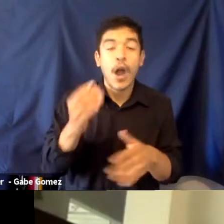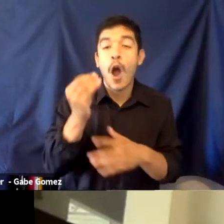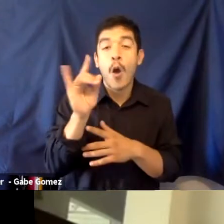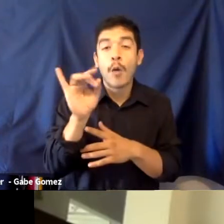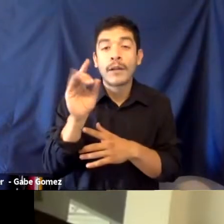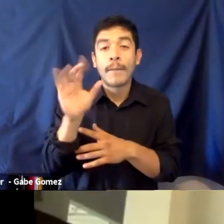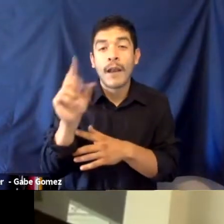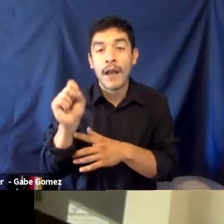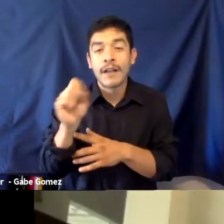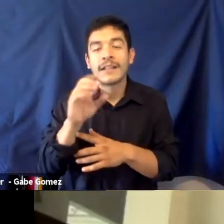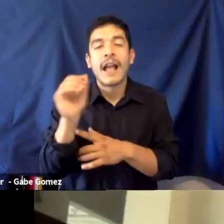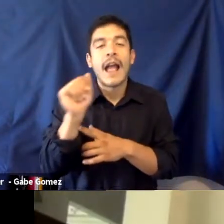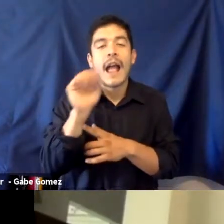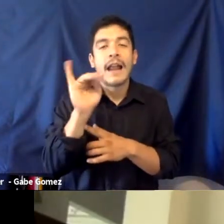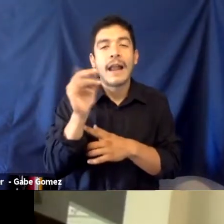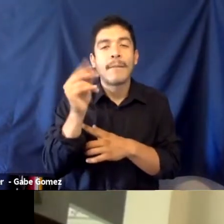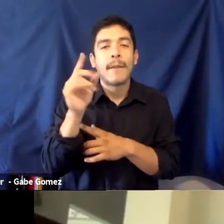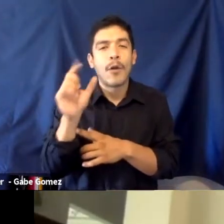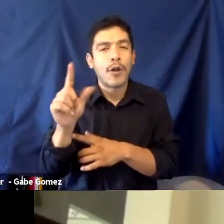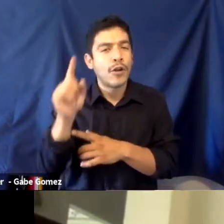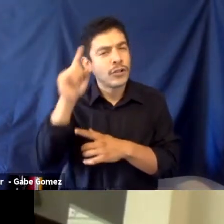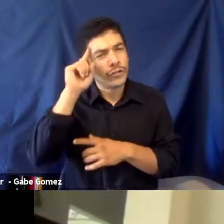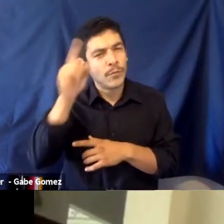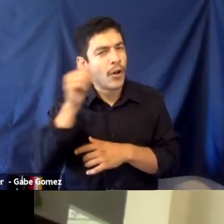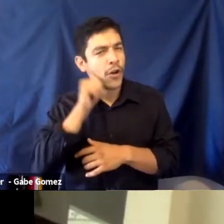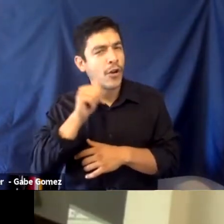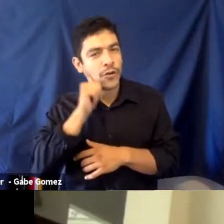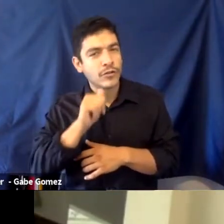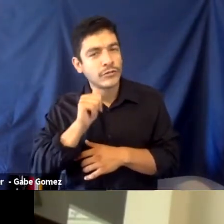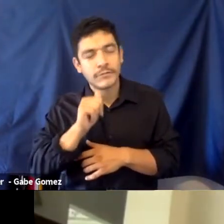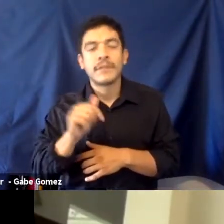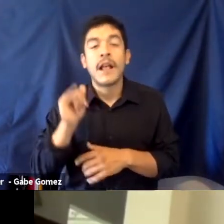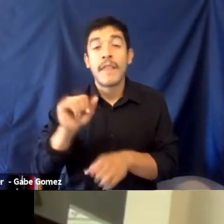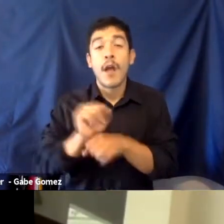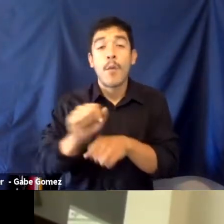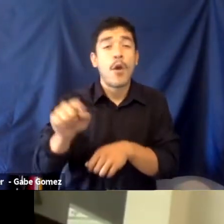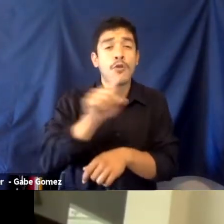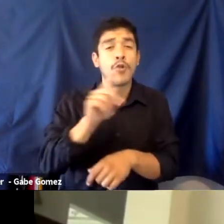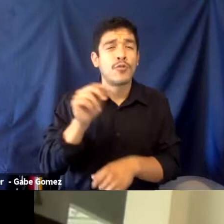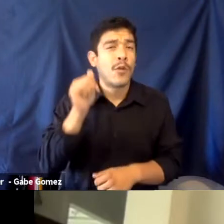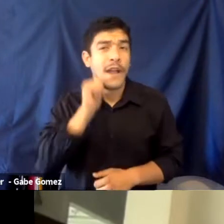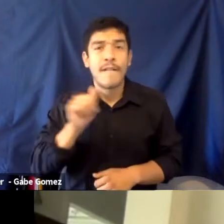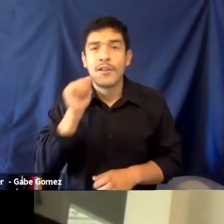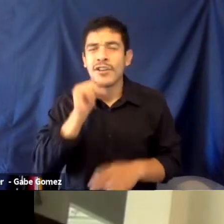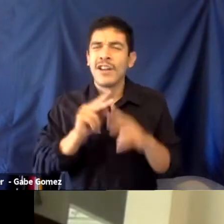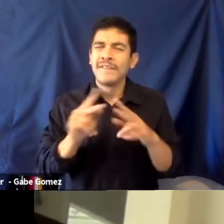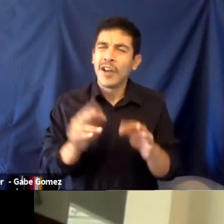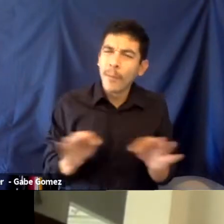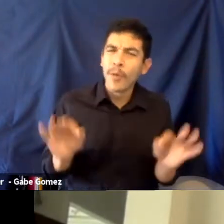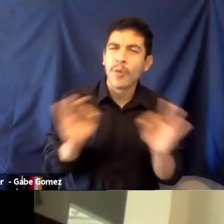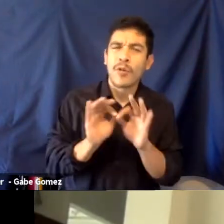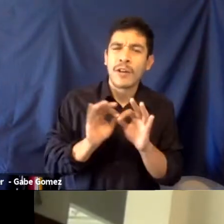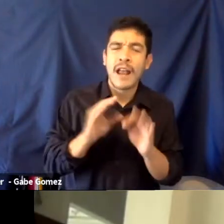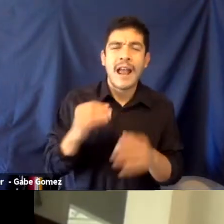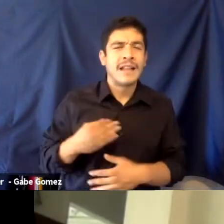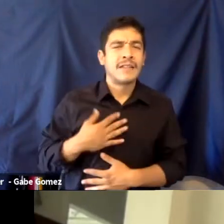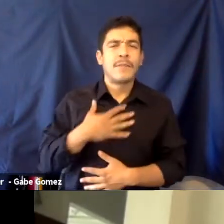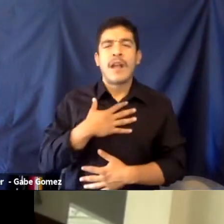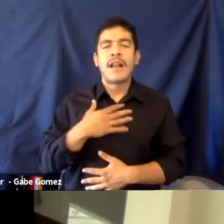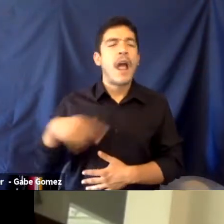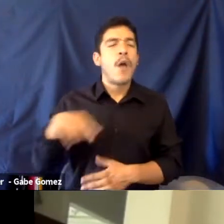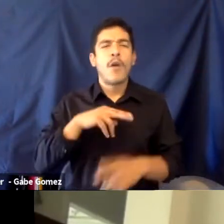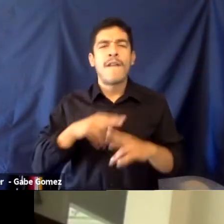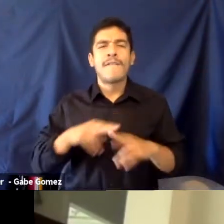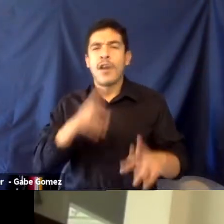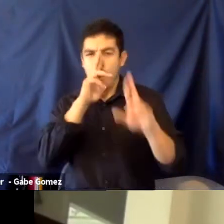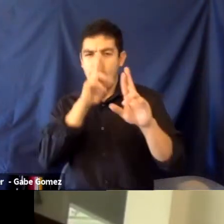and Amy Poehler Smart Girls. The work that you all do on a day-to-day basis is so important and inspiring. And we are so honored